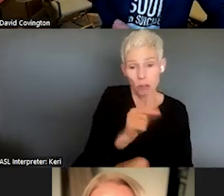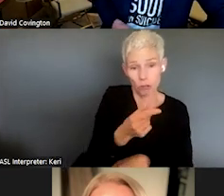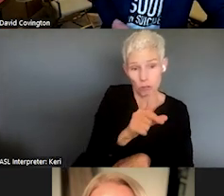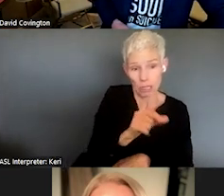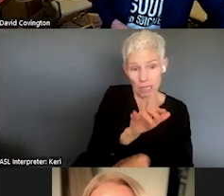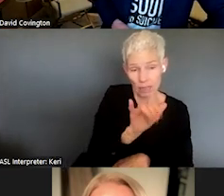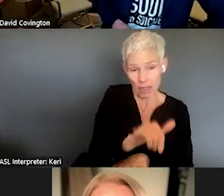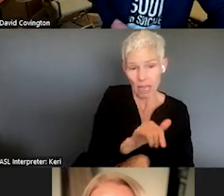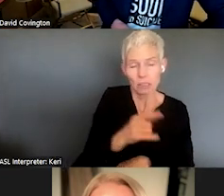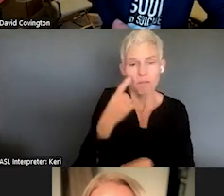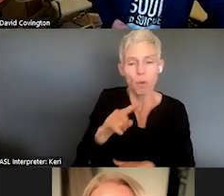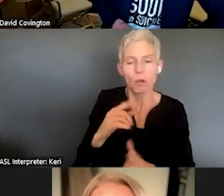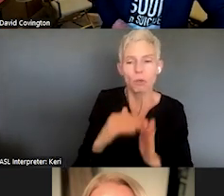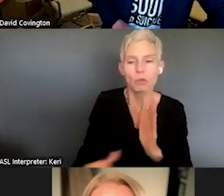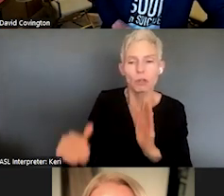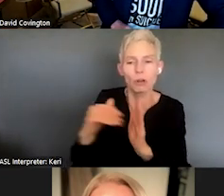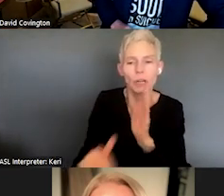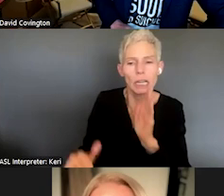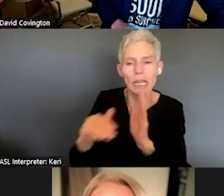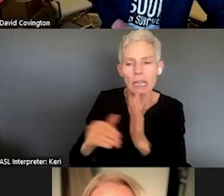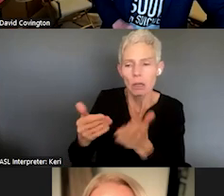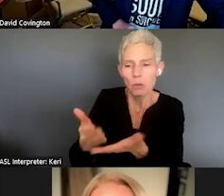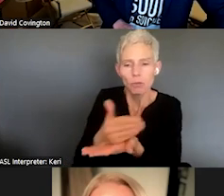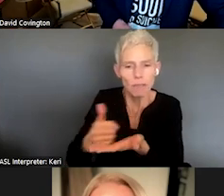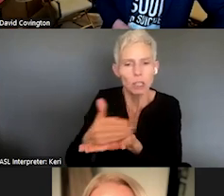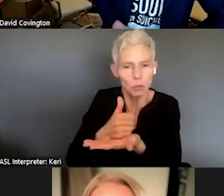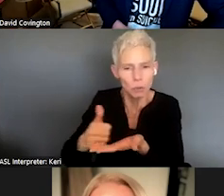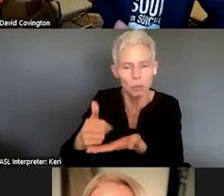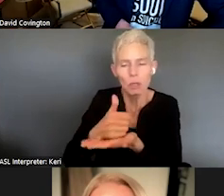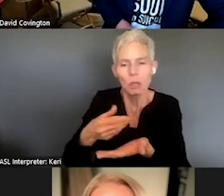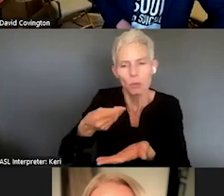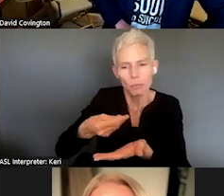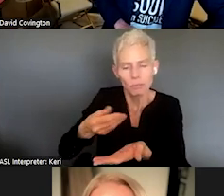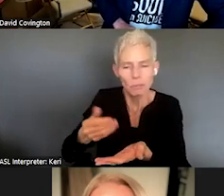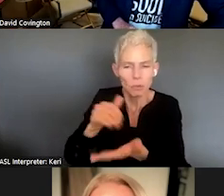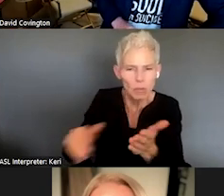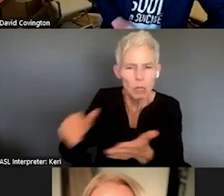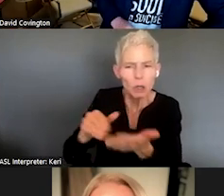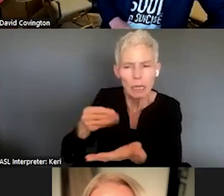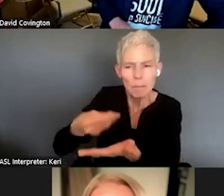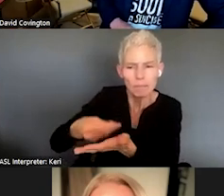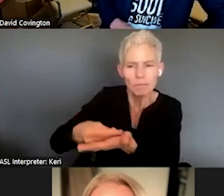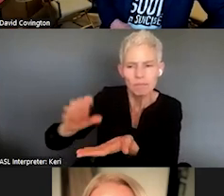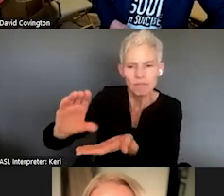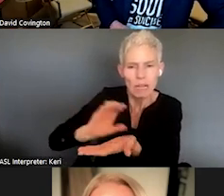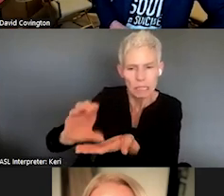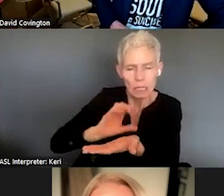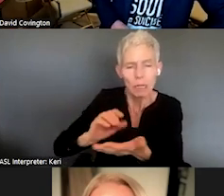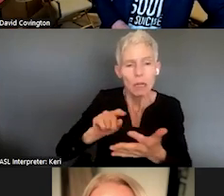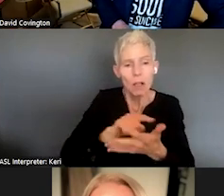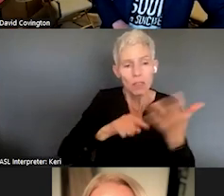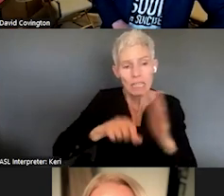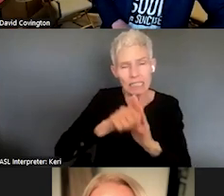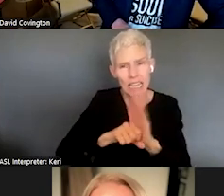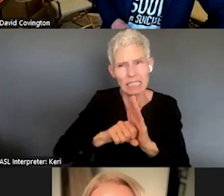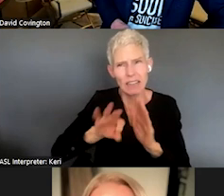the recurring revenue or the recurring funding. And those states, if I recall correctly,